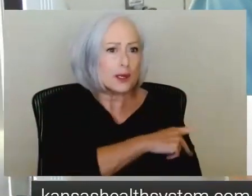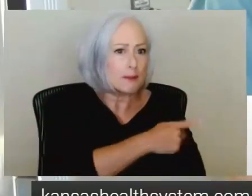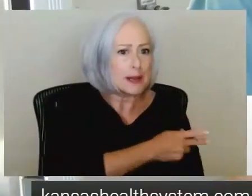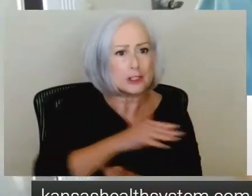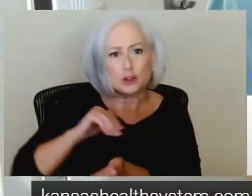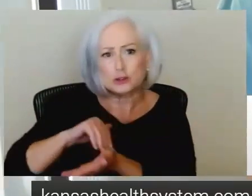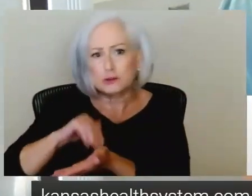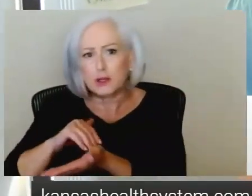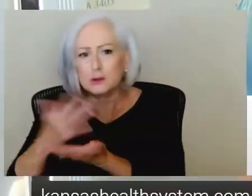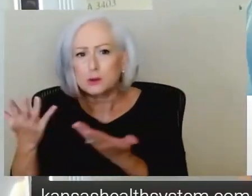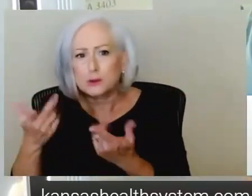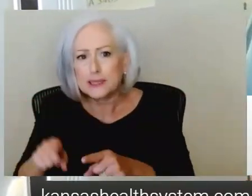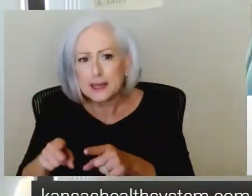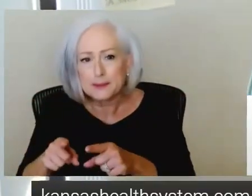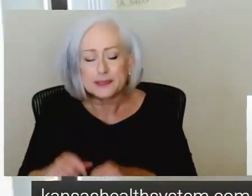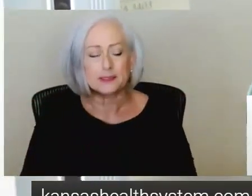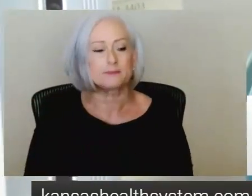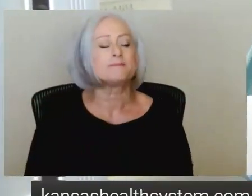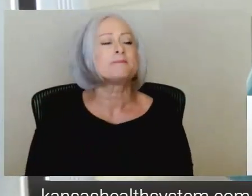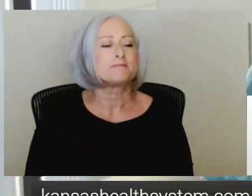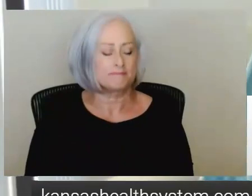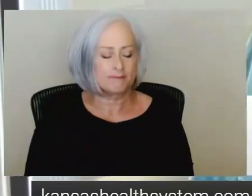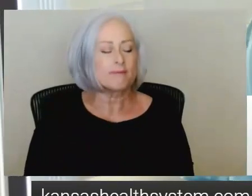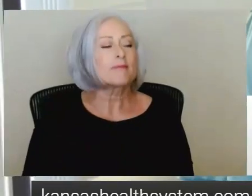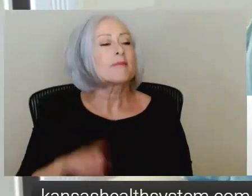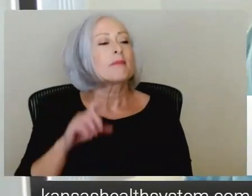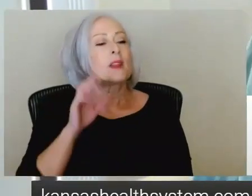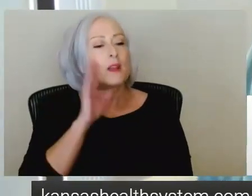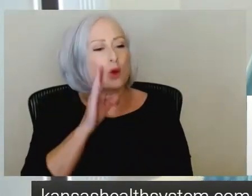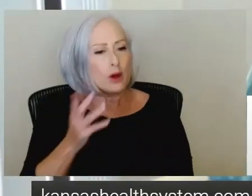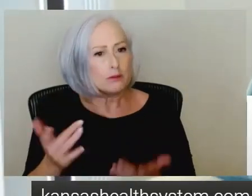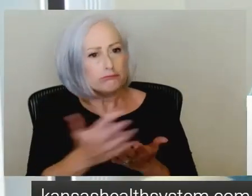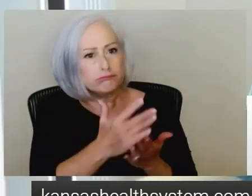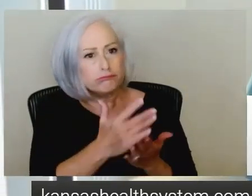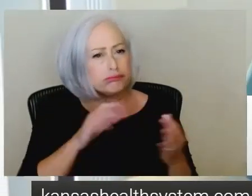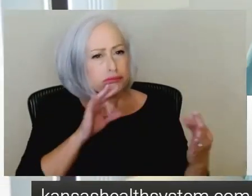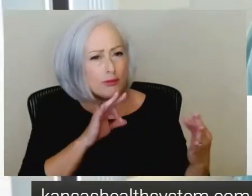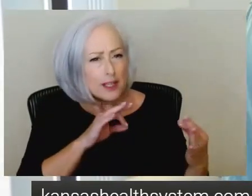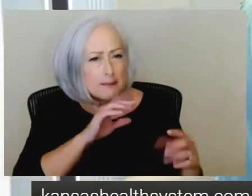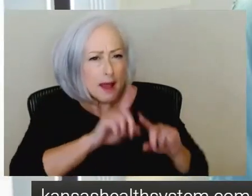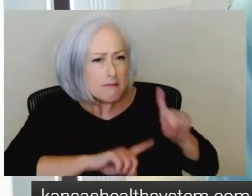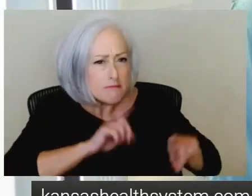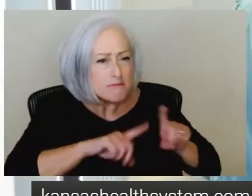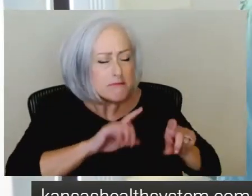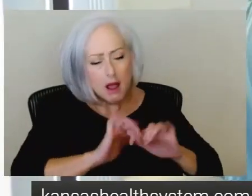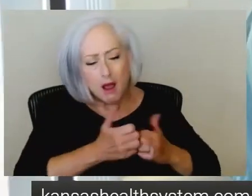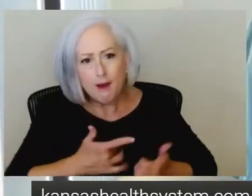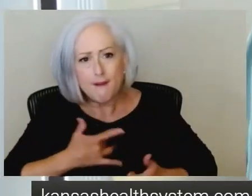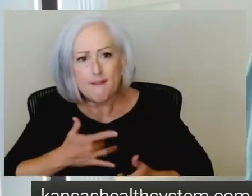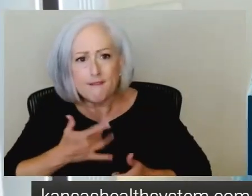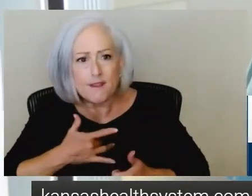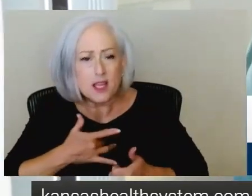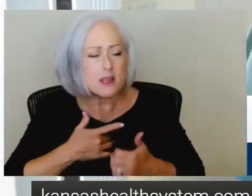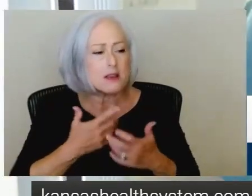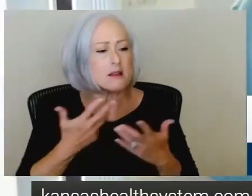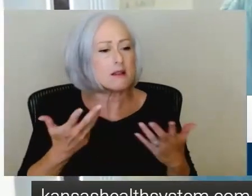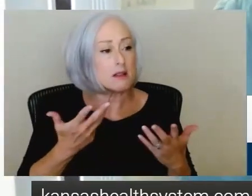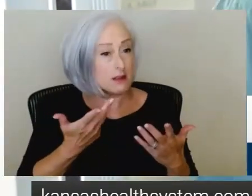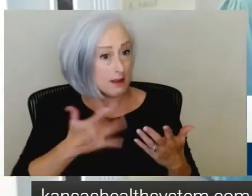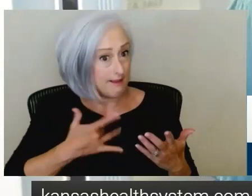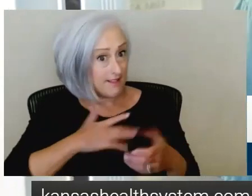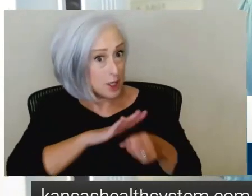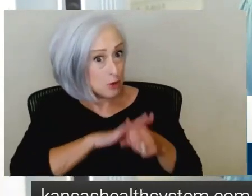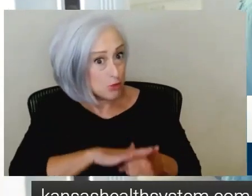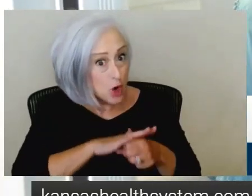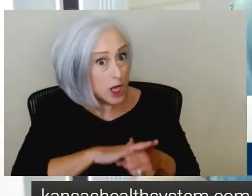Yes, so he'll be getting feedback from her in terms of how she's feeling, if there's any pressure, headaches,